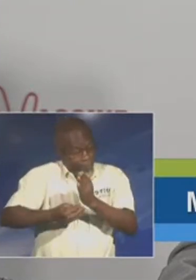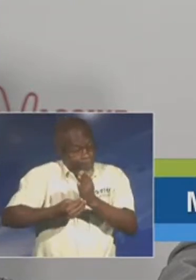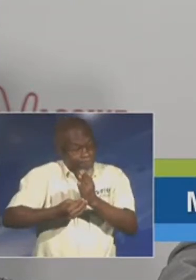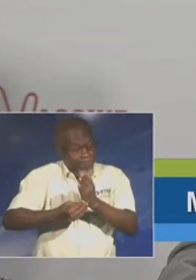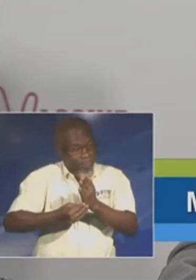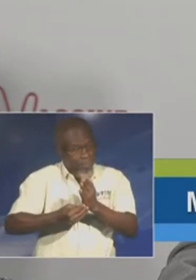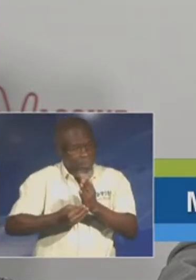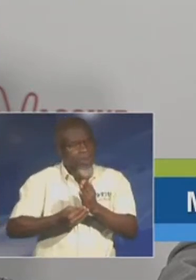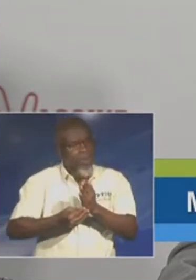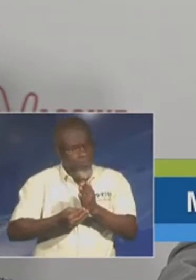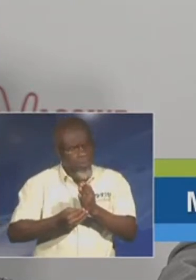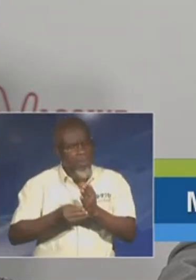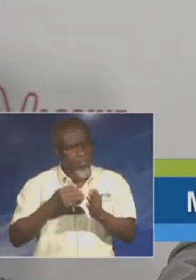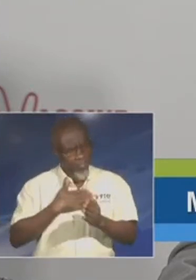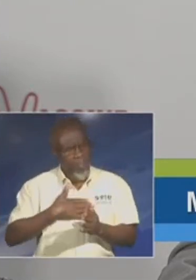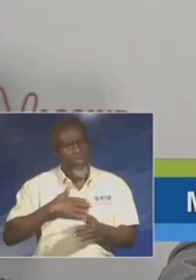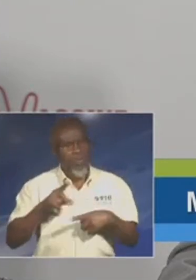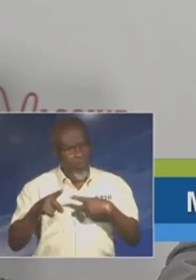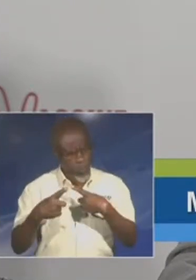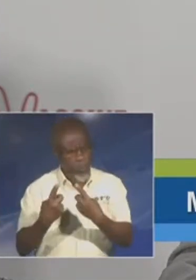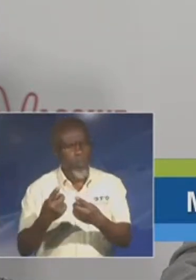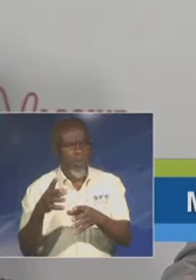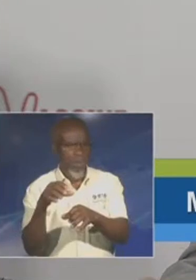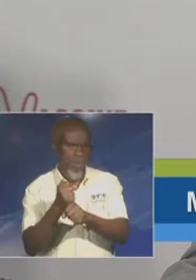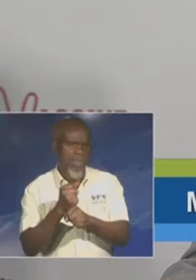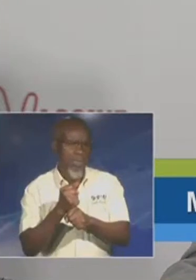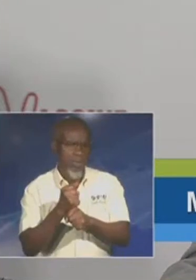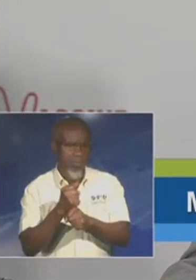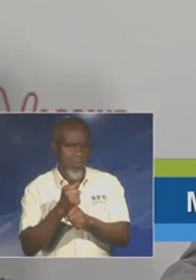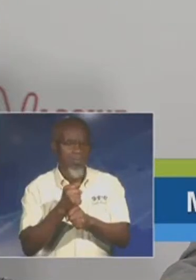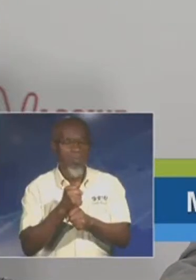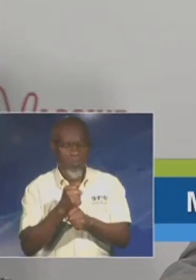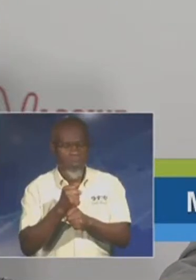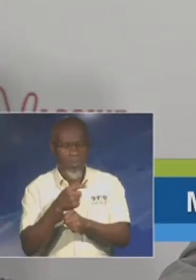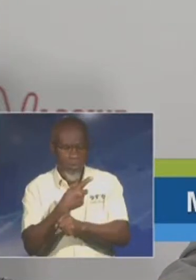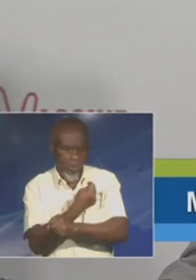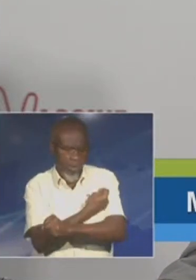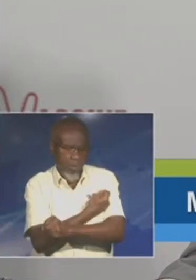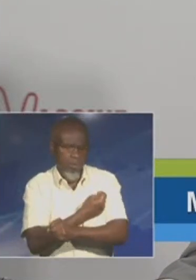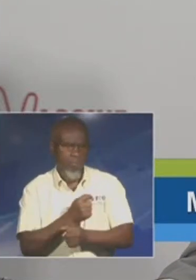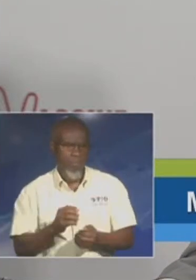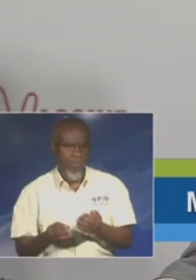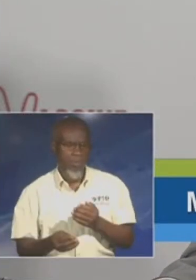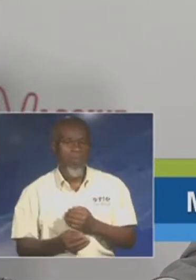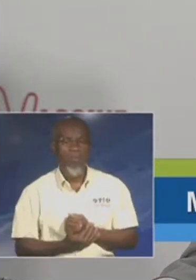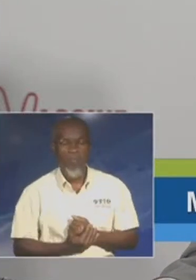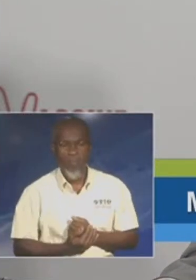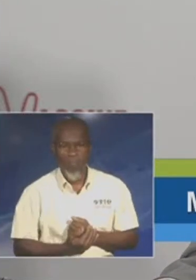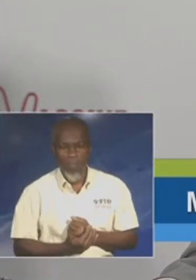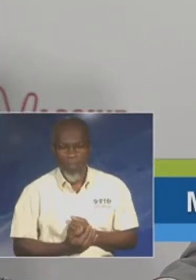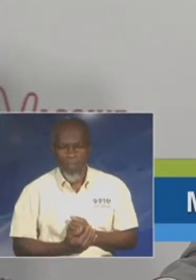to wane and you are going to be susceptible to COVID. And